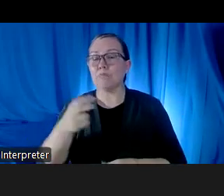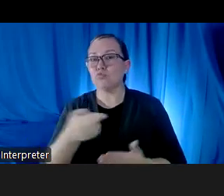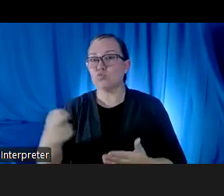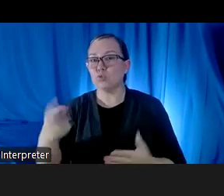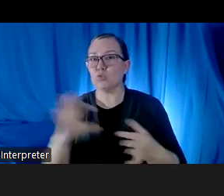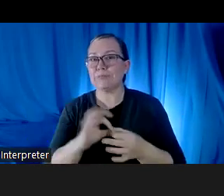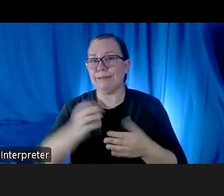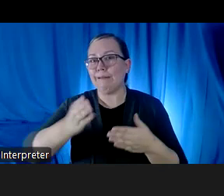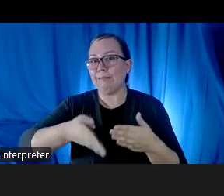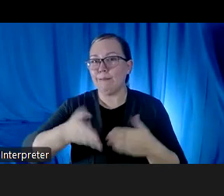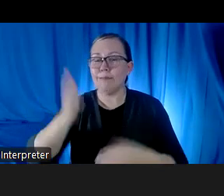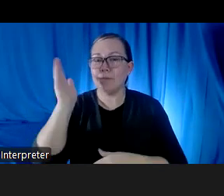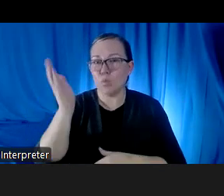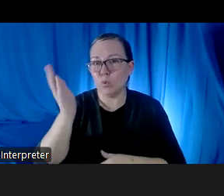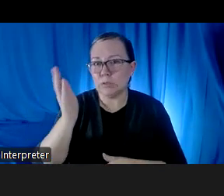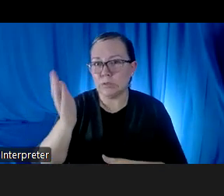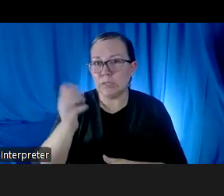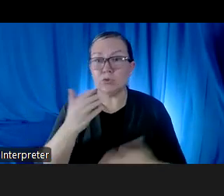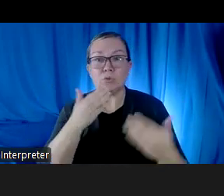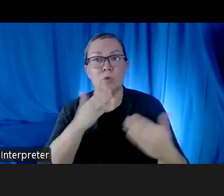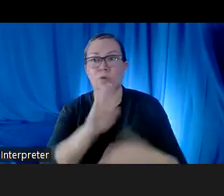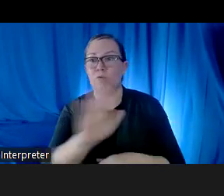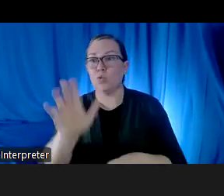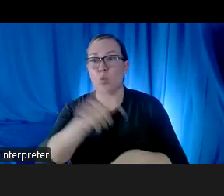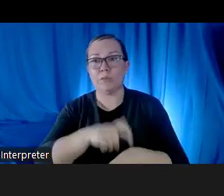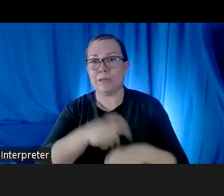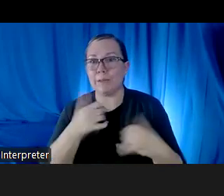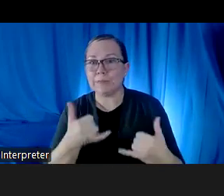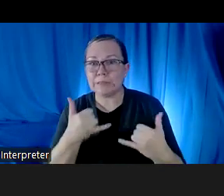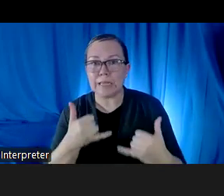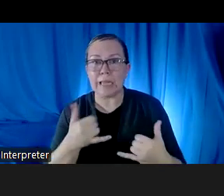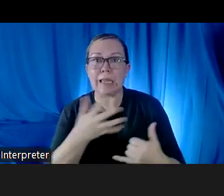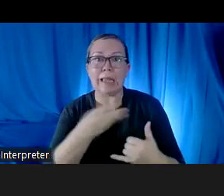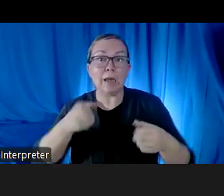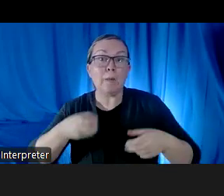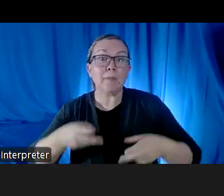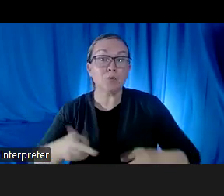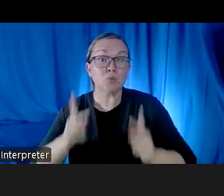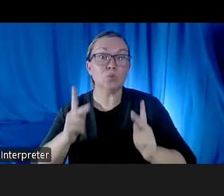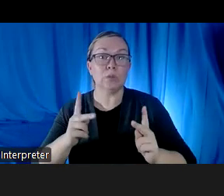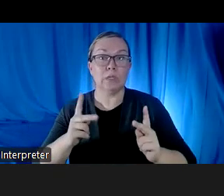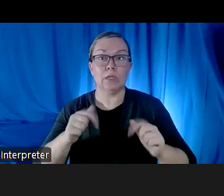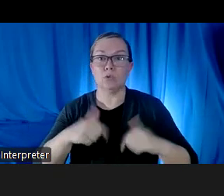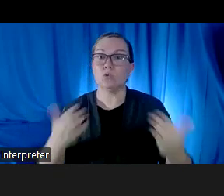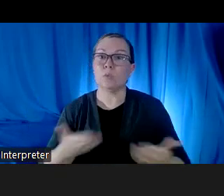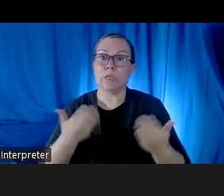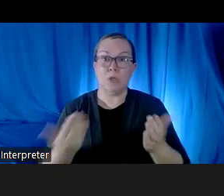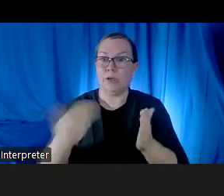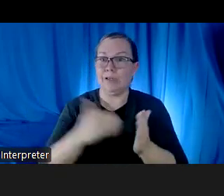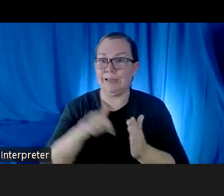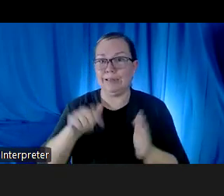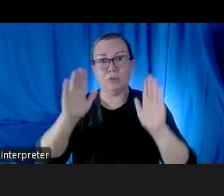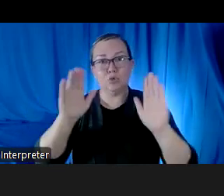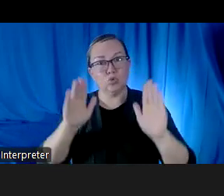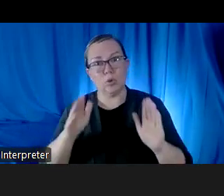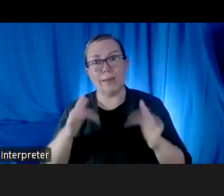the presentation. And I thank you for your time today and the opportunity to be back again at this great event.